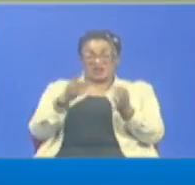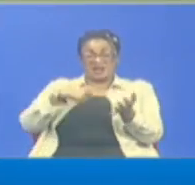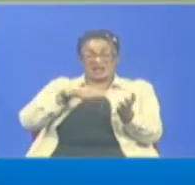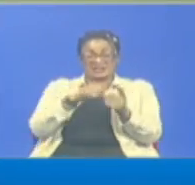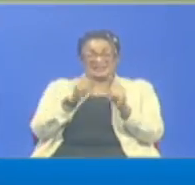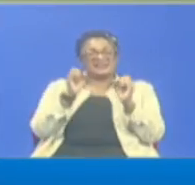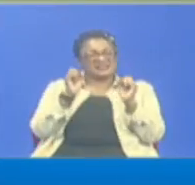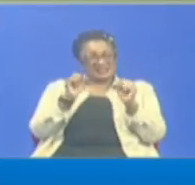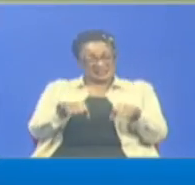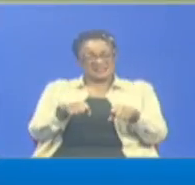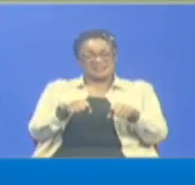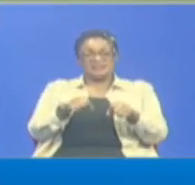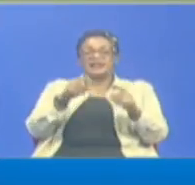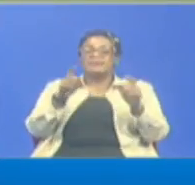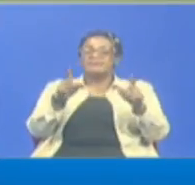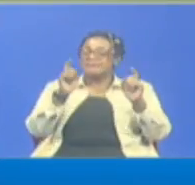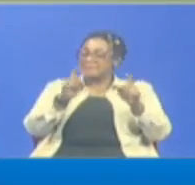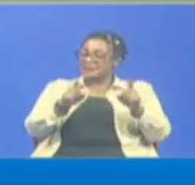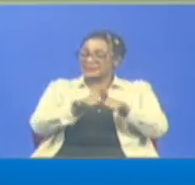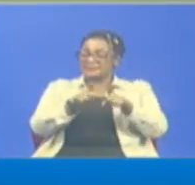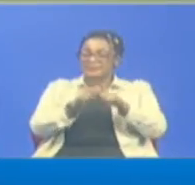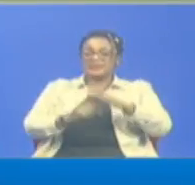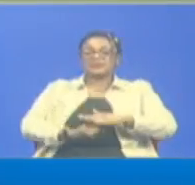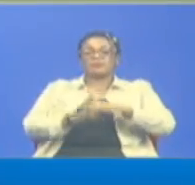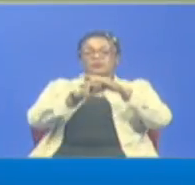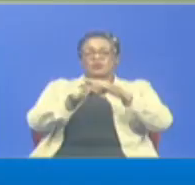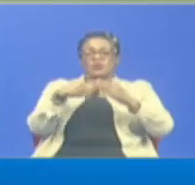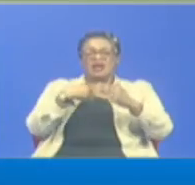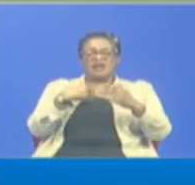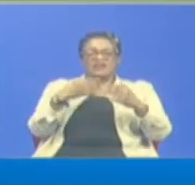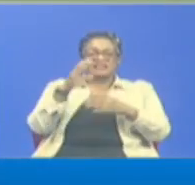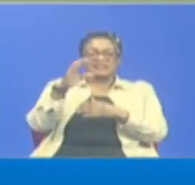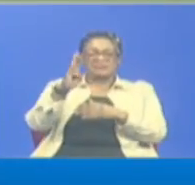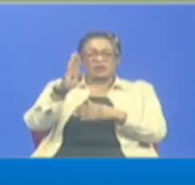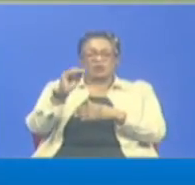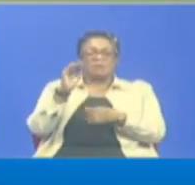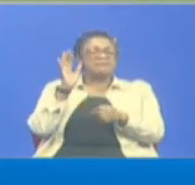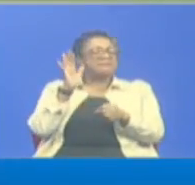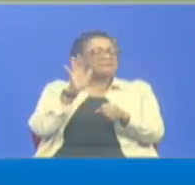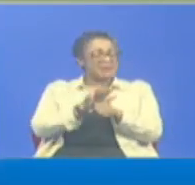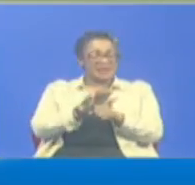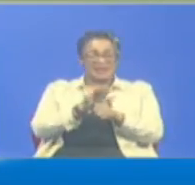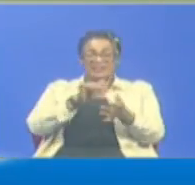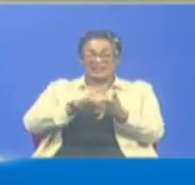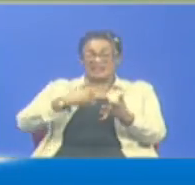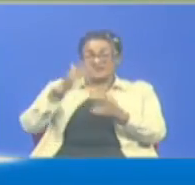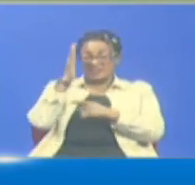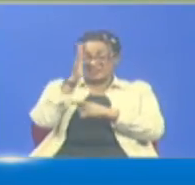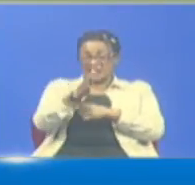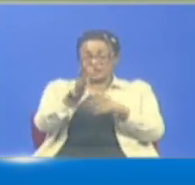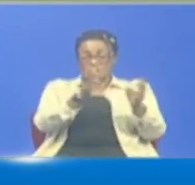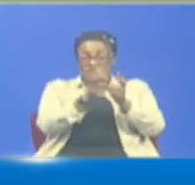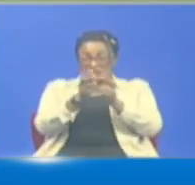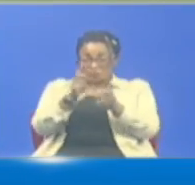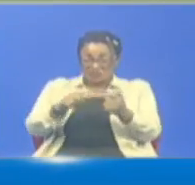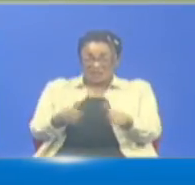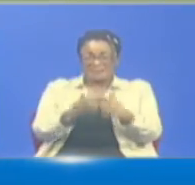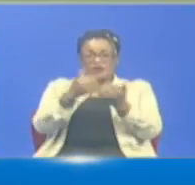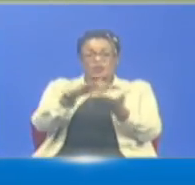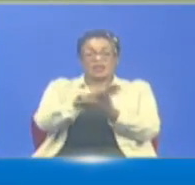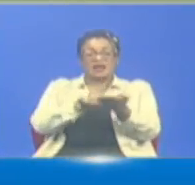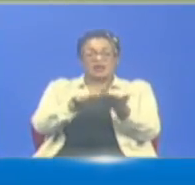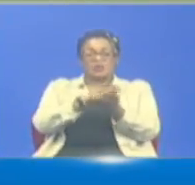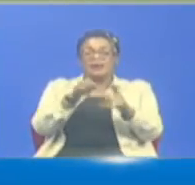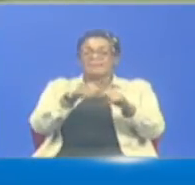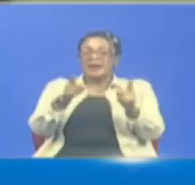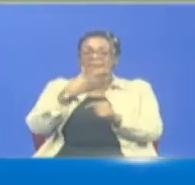should also be supporting, because there's so many community-based organizations that have got numbers, that are in direct contact with what is happening on the ground, but they would rather